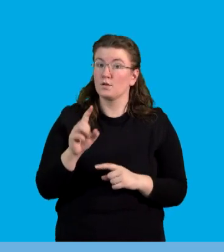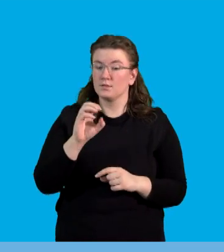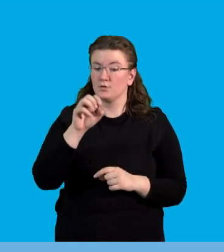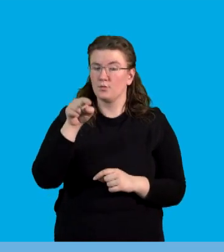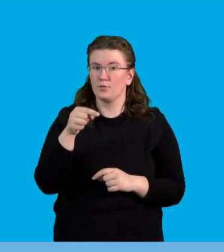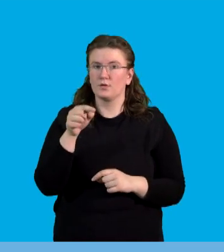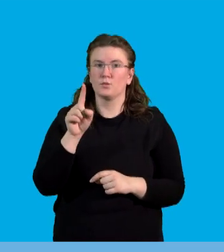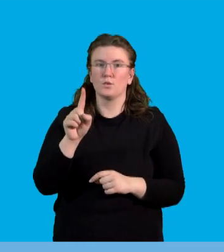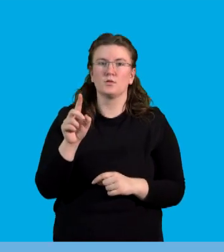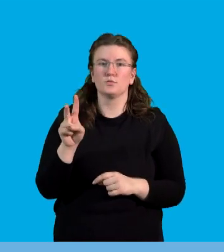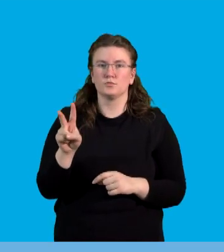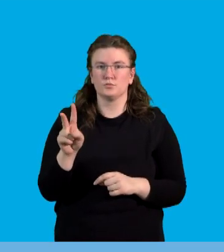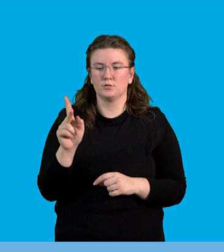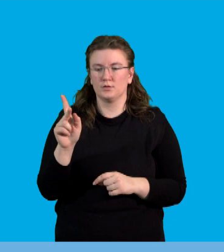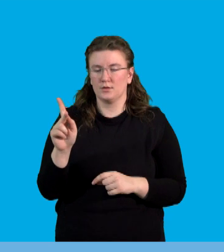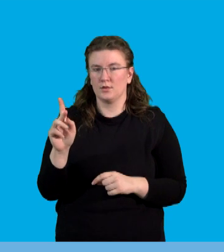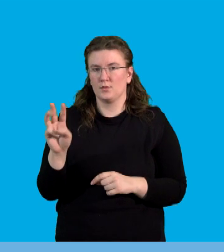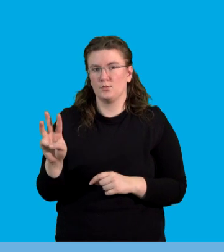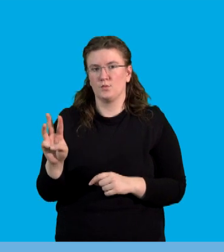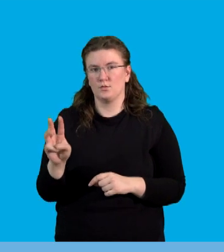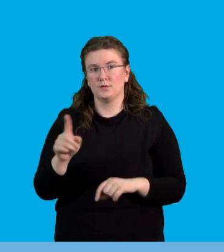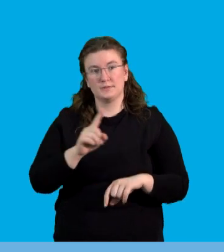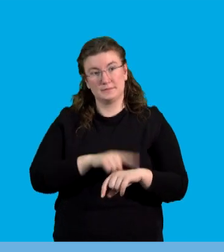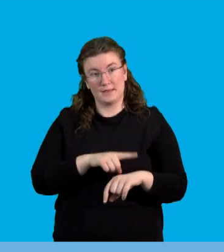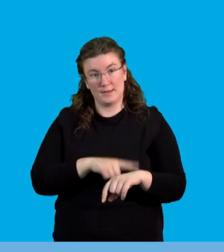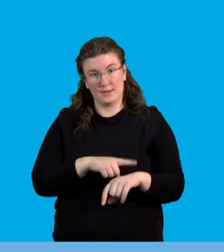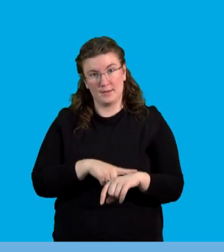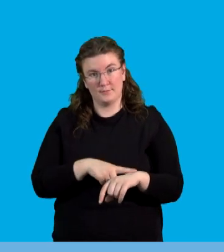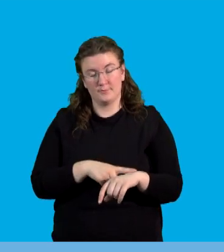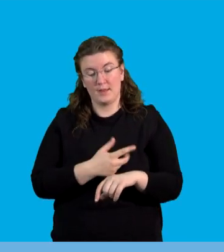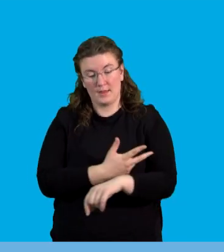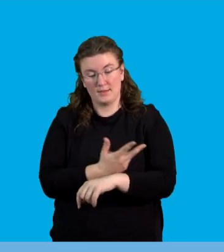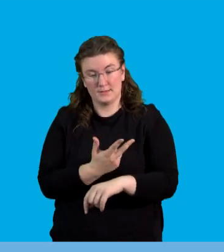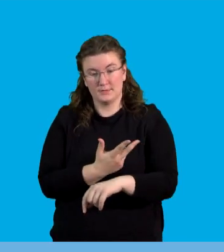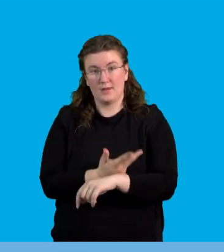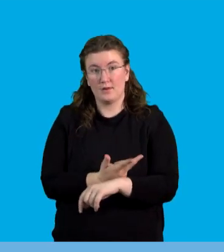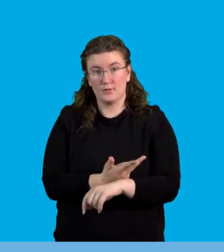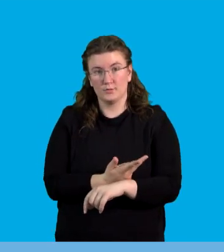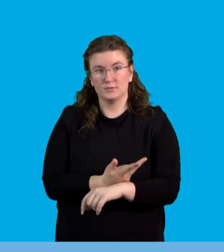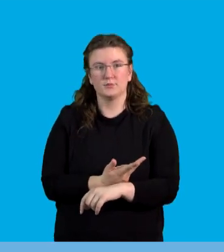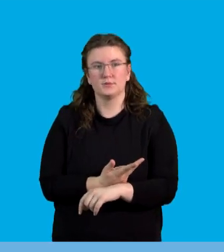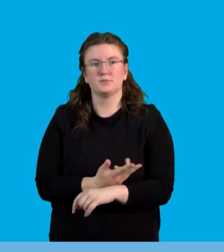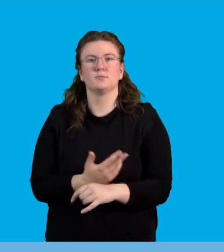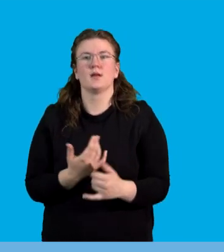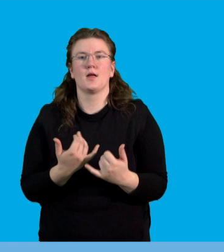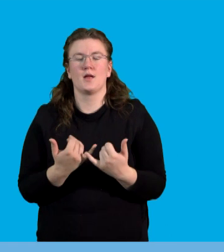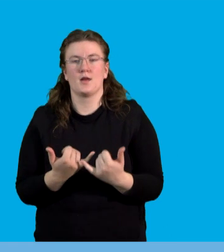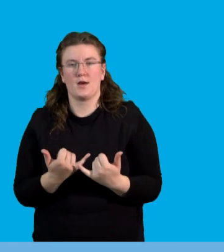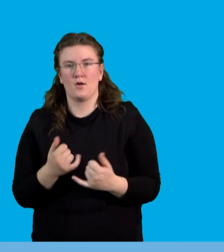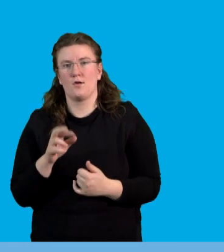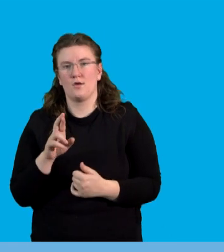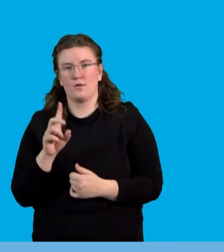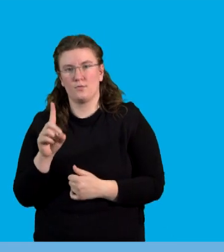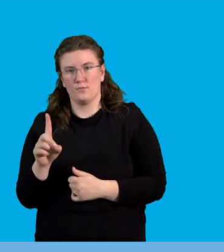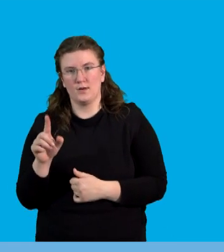be 0.12 kilowatts. And then the time, it was still in use for 8 hours, and then the tariff